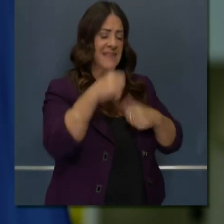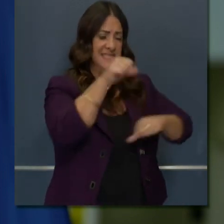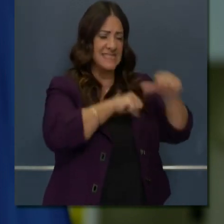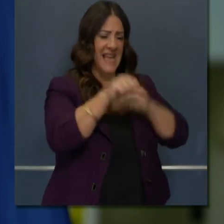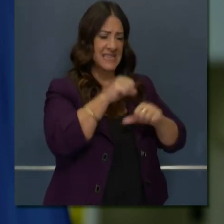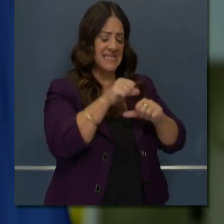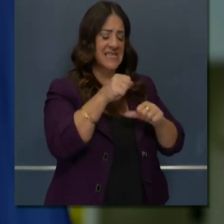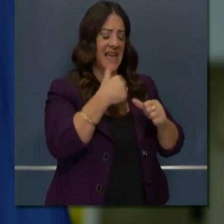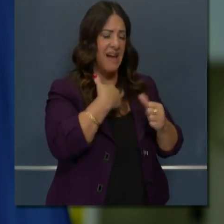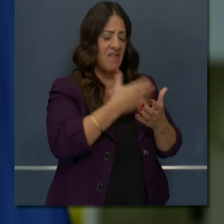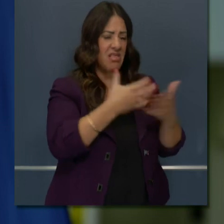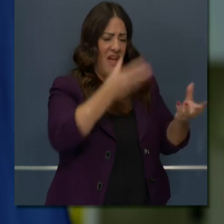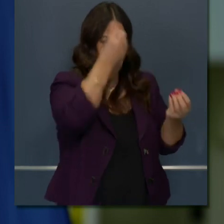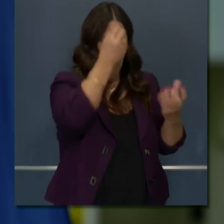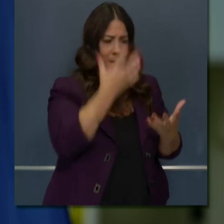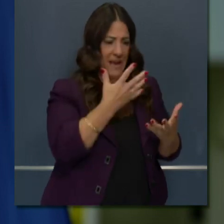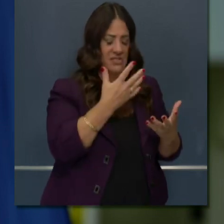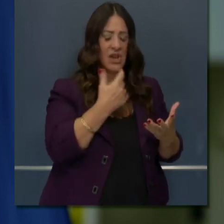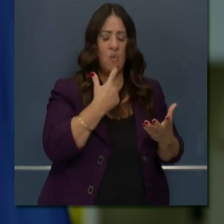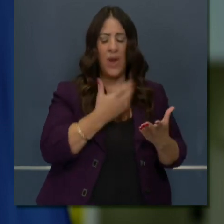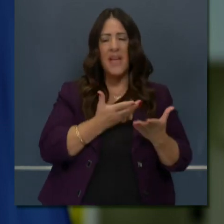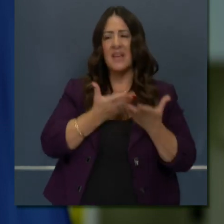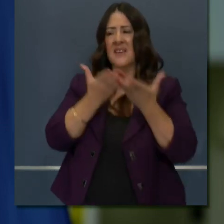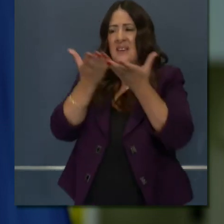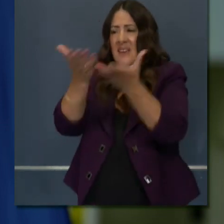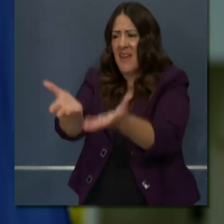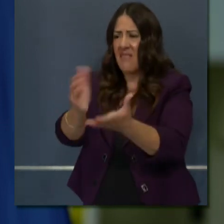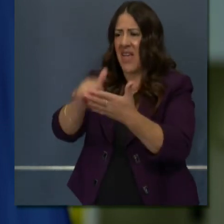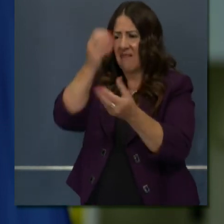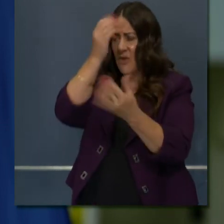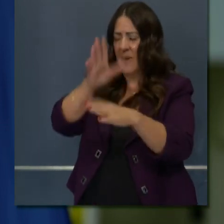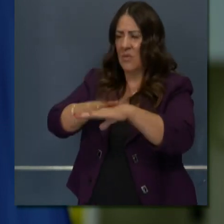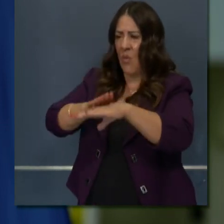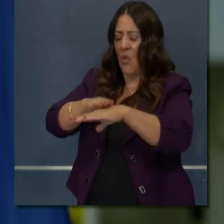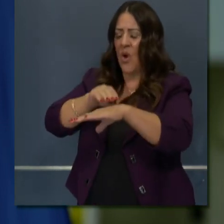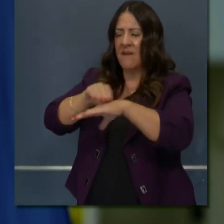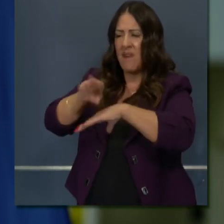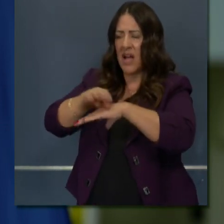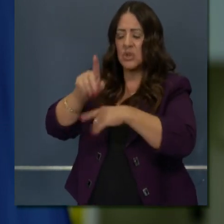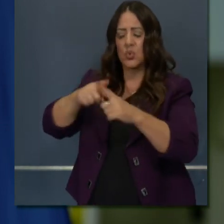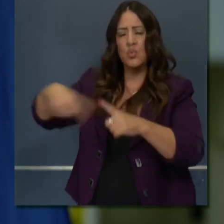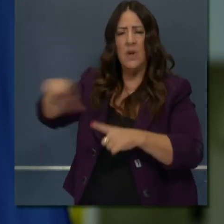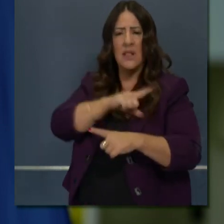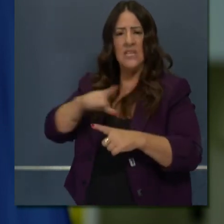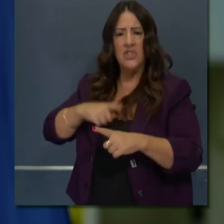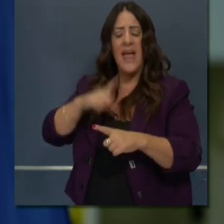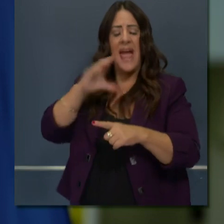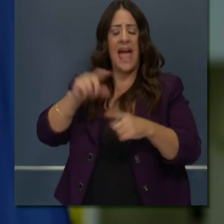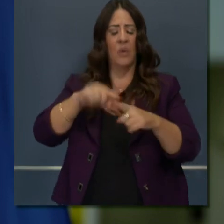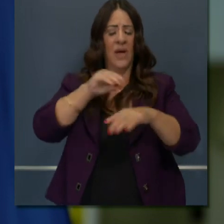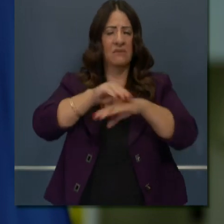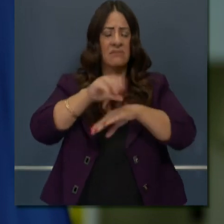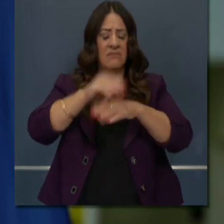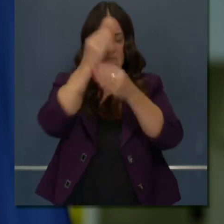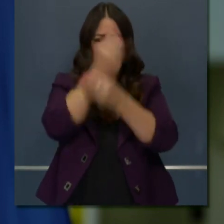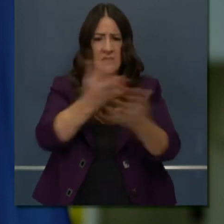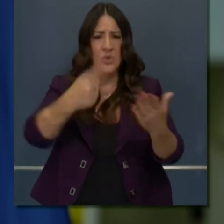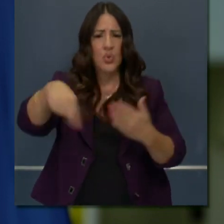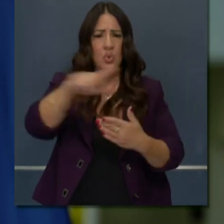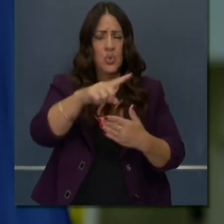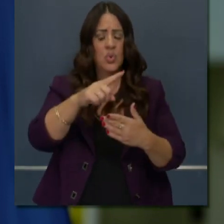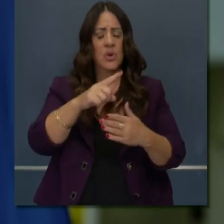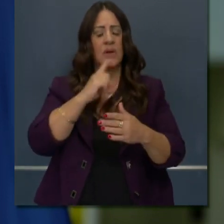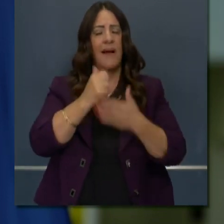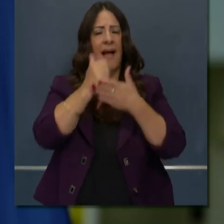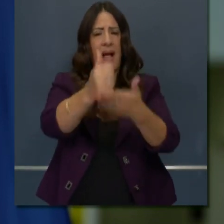understand what they need to do to keep all of you safe. But your safety and your comfort